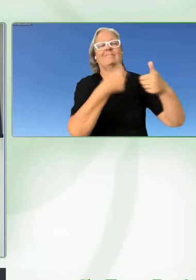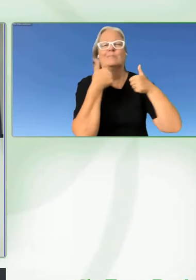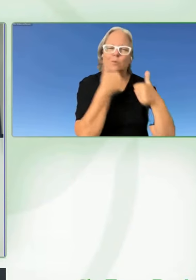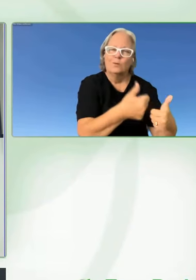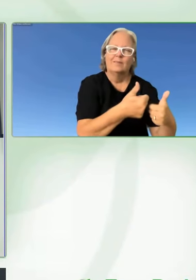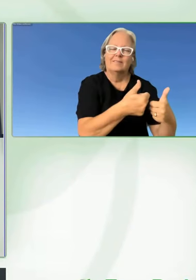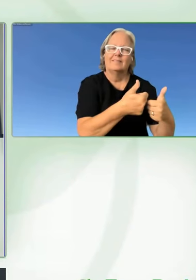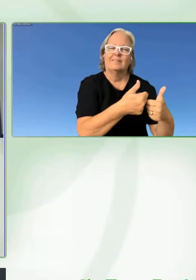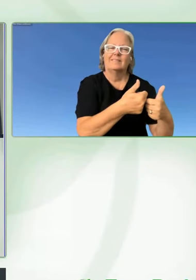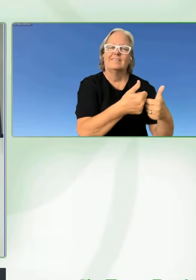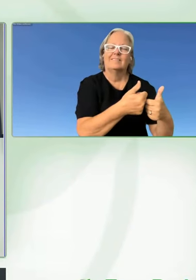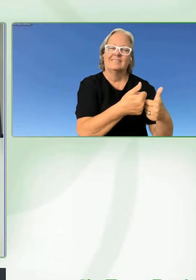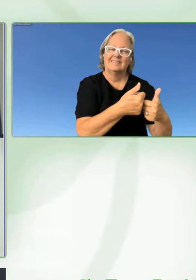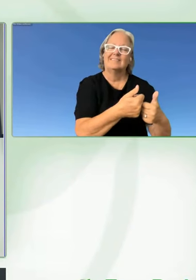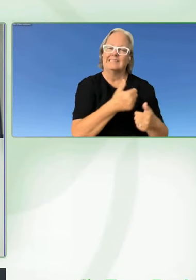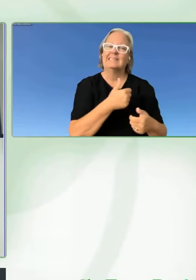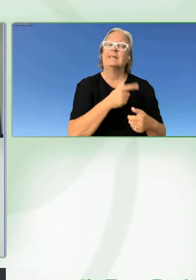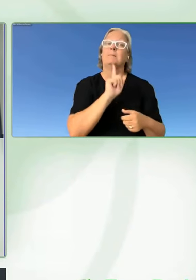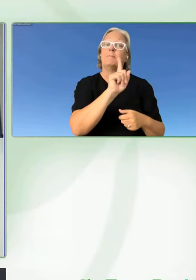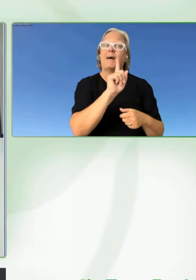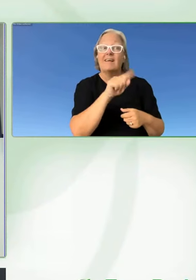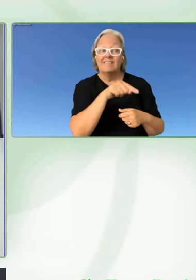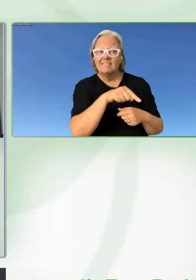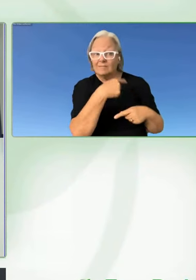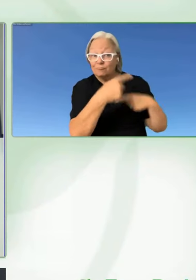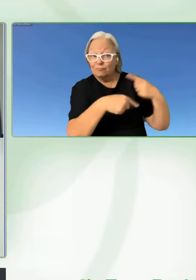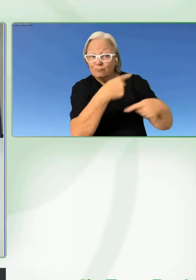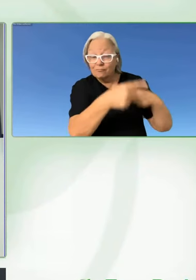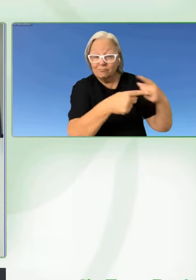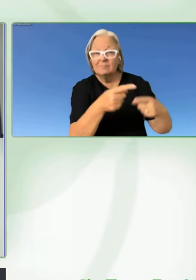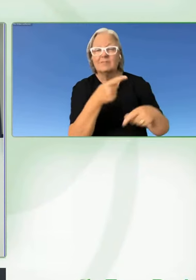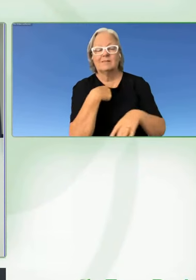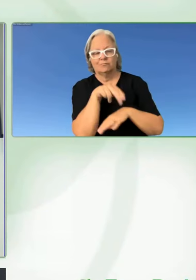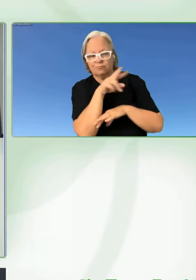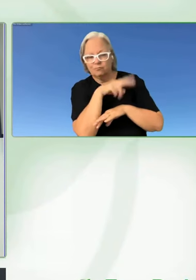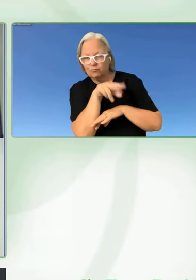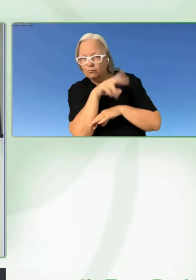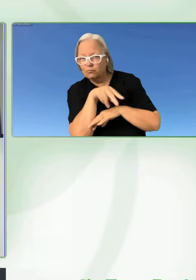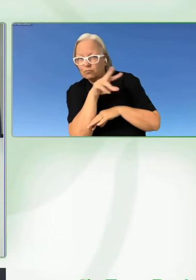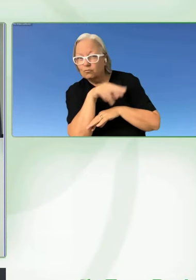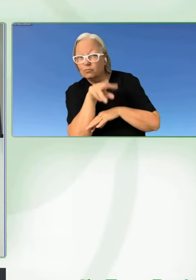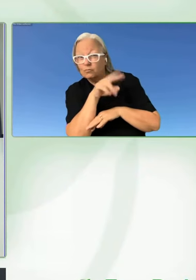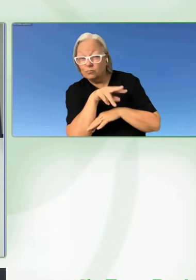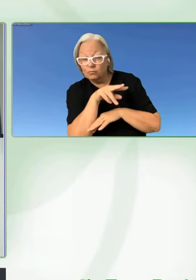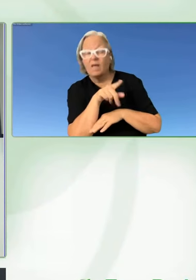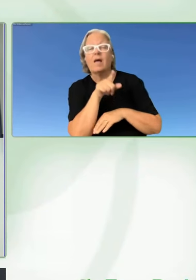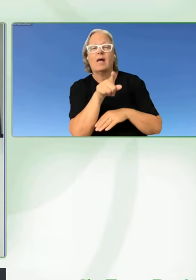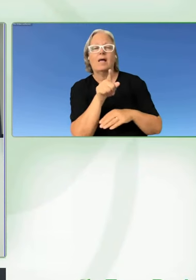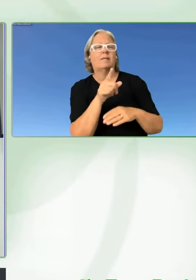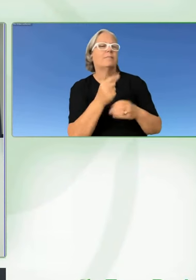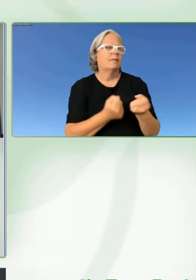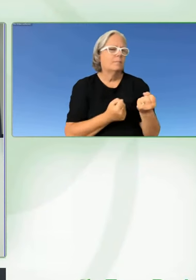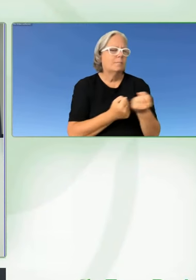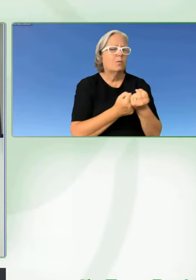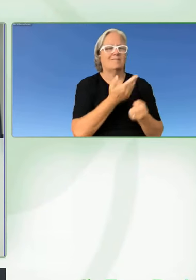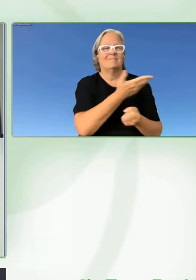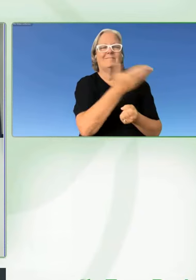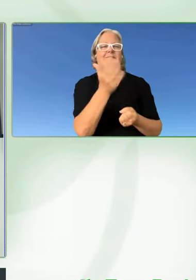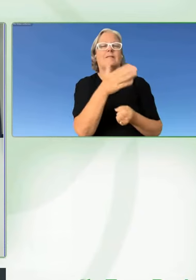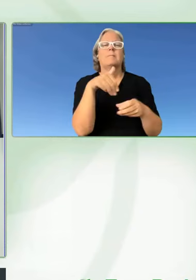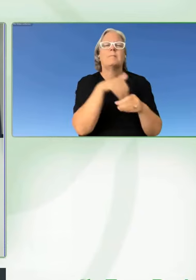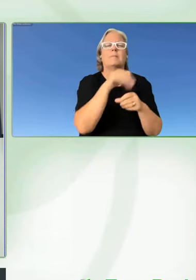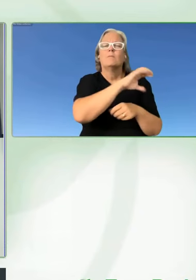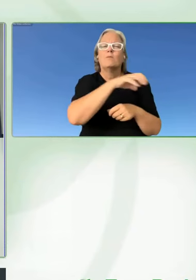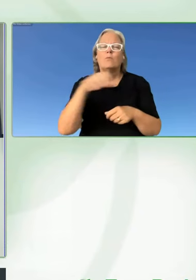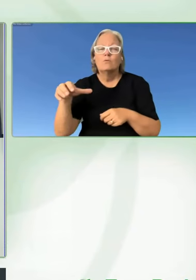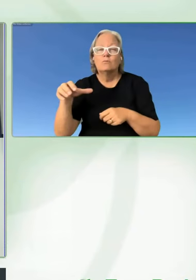towards monitoring the implementation and also helping the member states in the transposition, especially when it comes